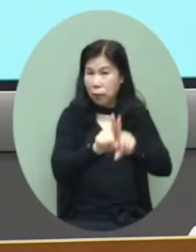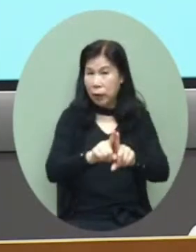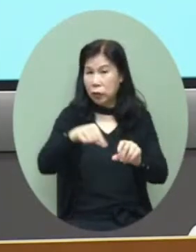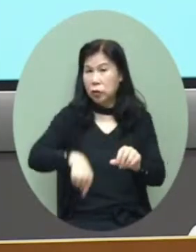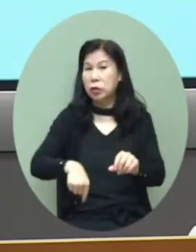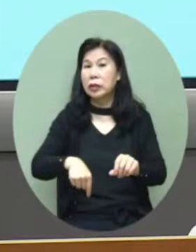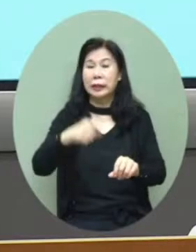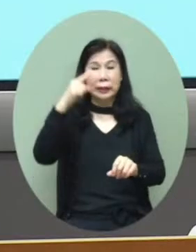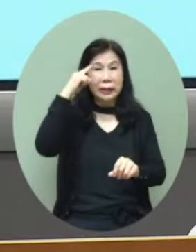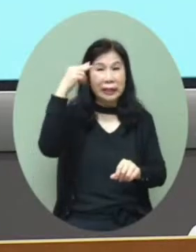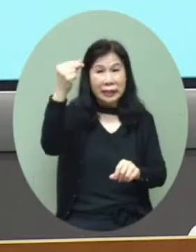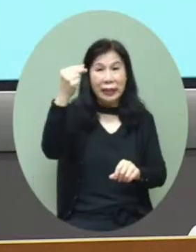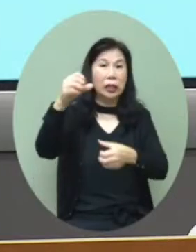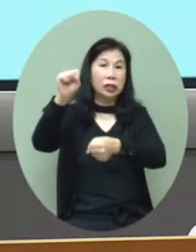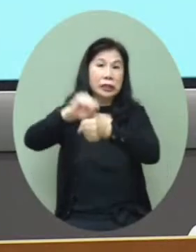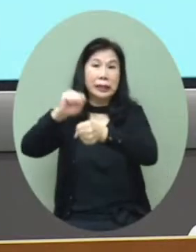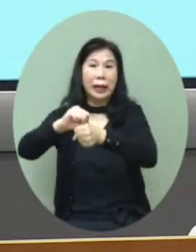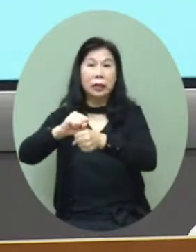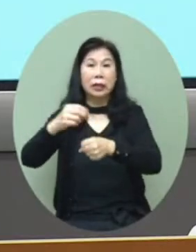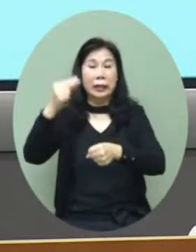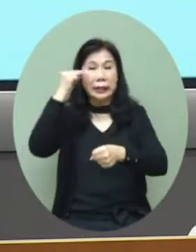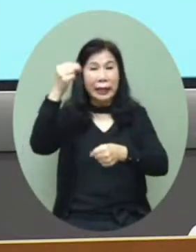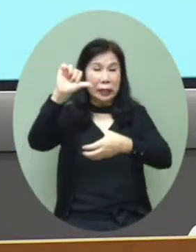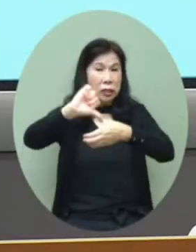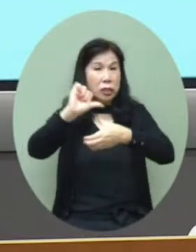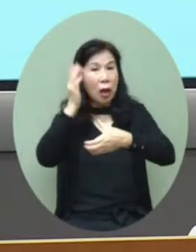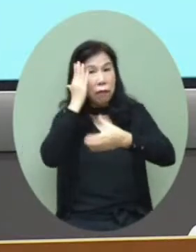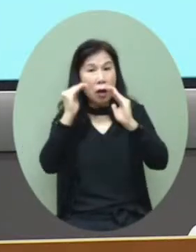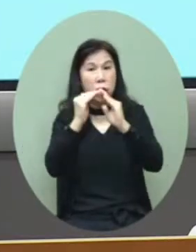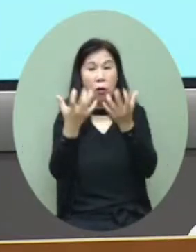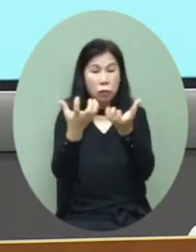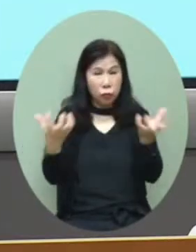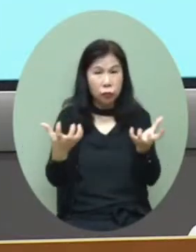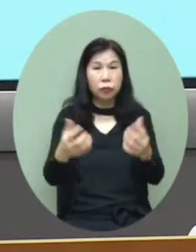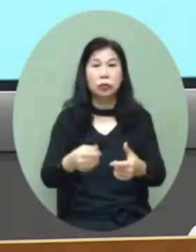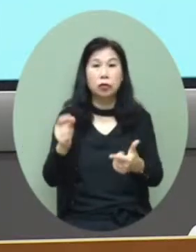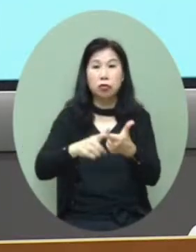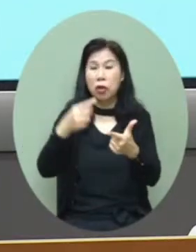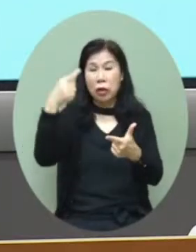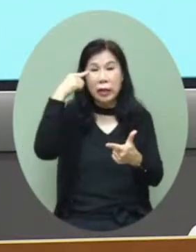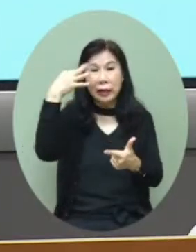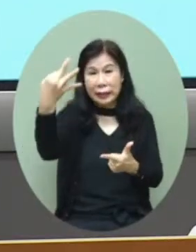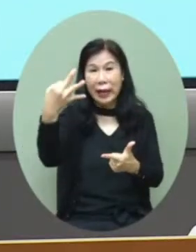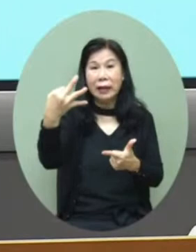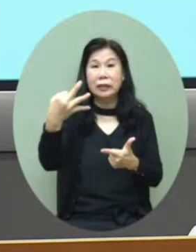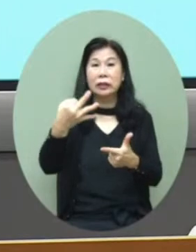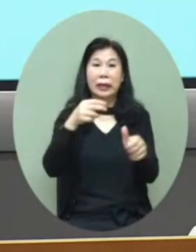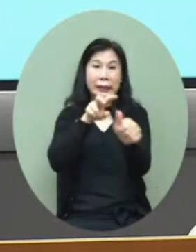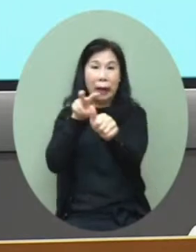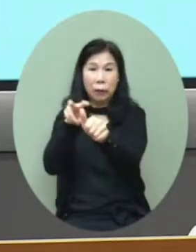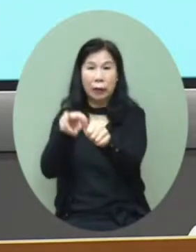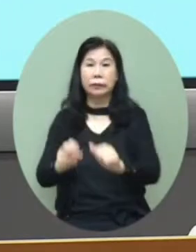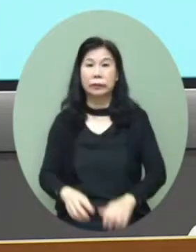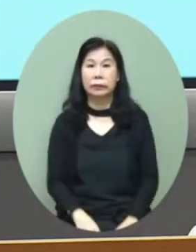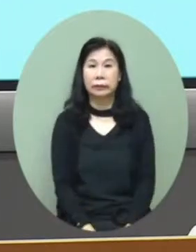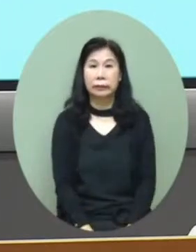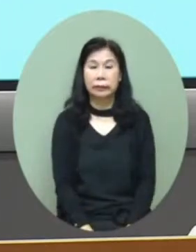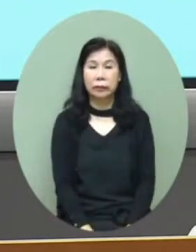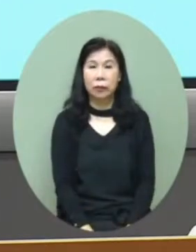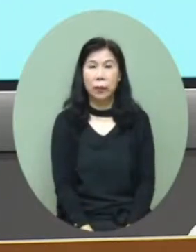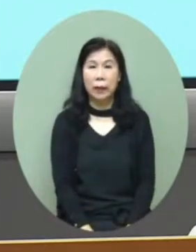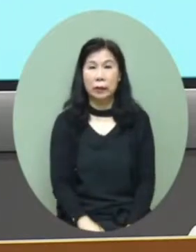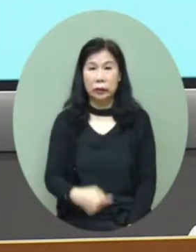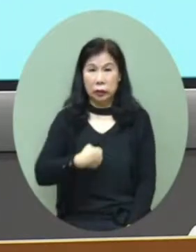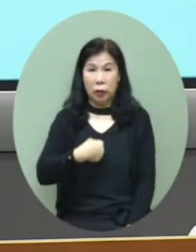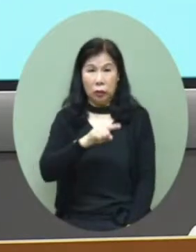the anti-epidemic measures on the mainland. They have 7 days of quarantine hotel stay plus 3 days